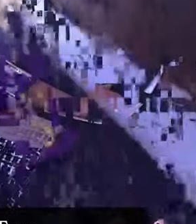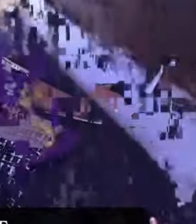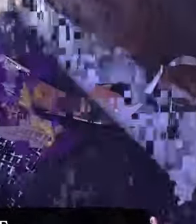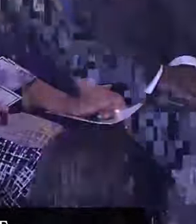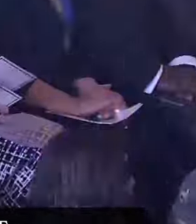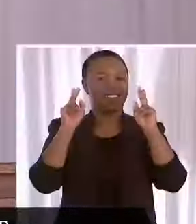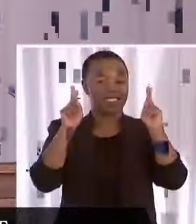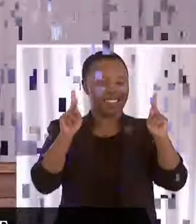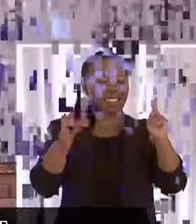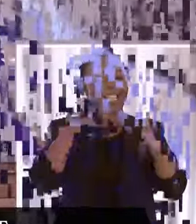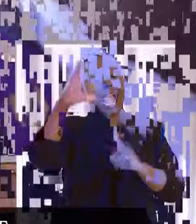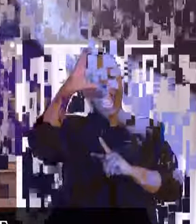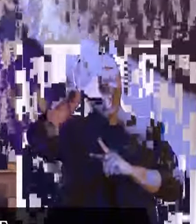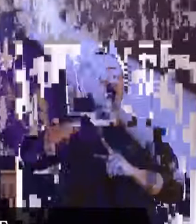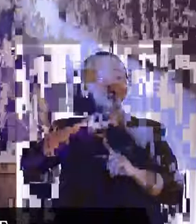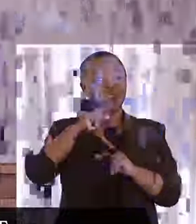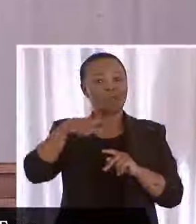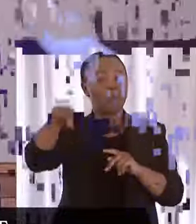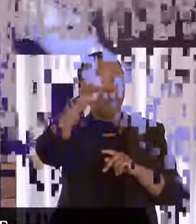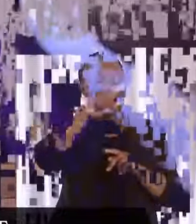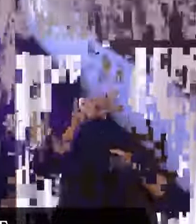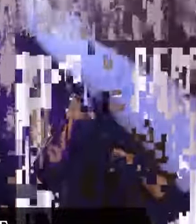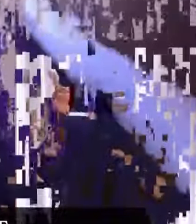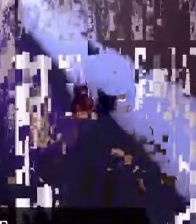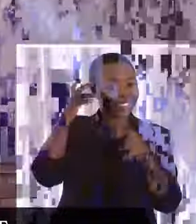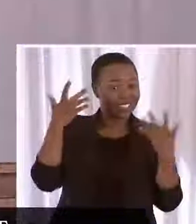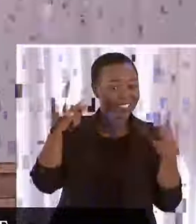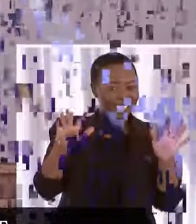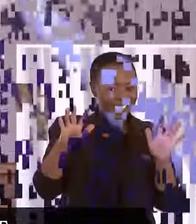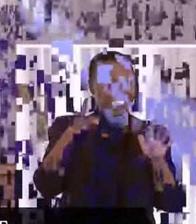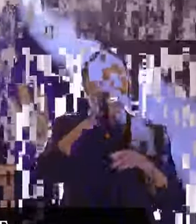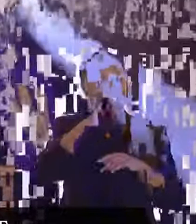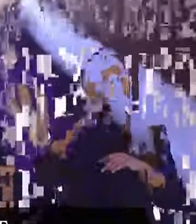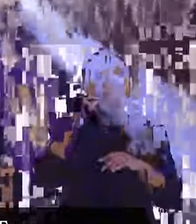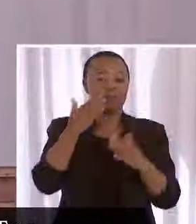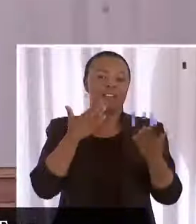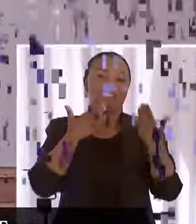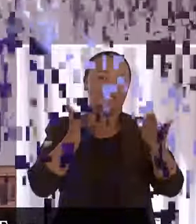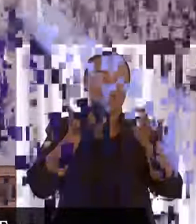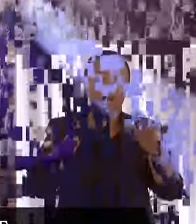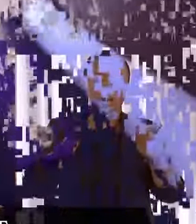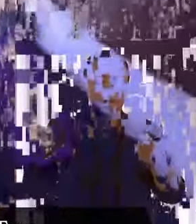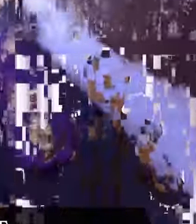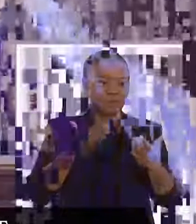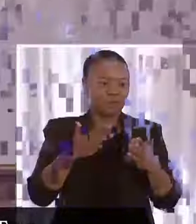Okay, I assume everybody heard Ayanda's name being mentioned, right? Thank you very much.